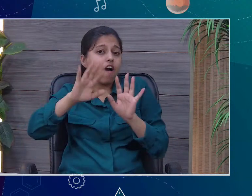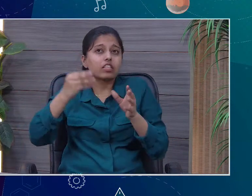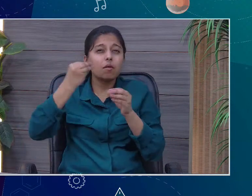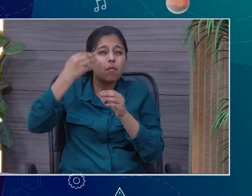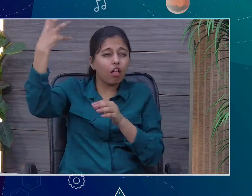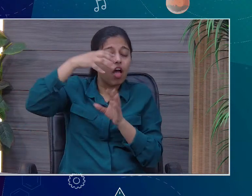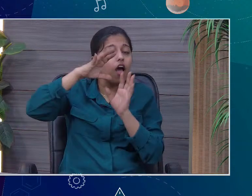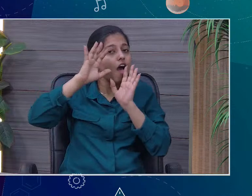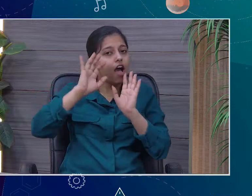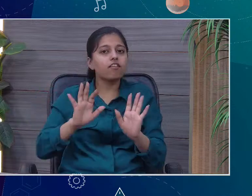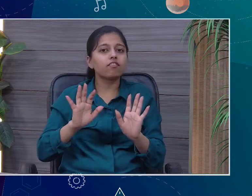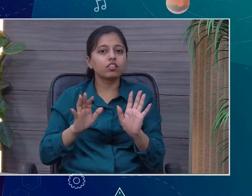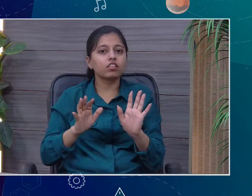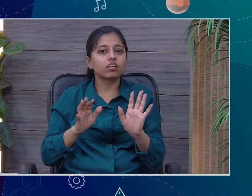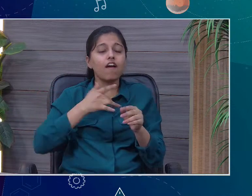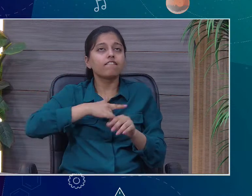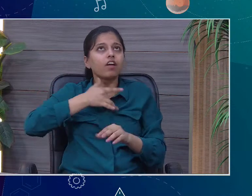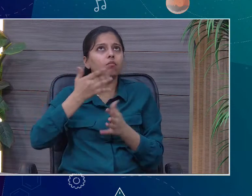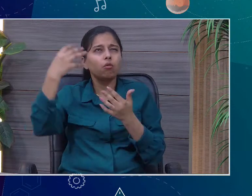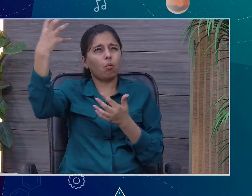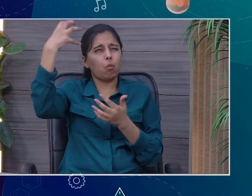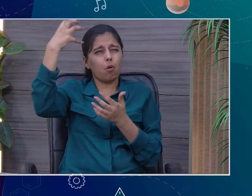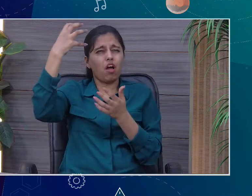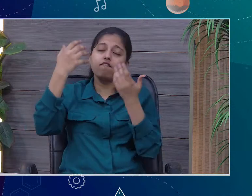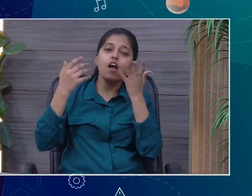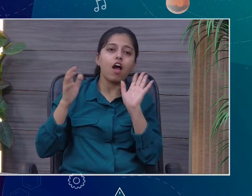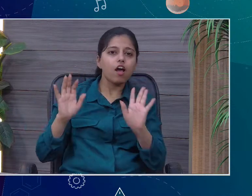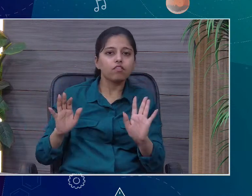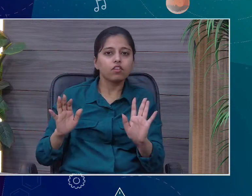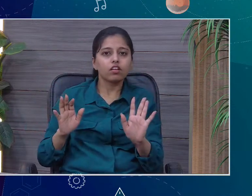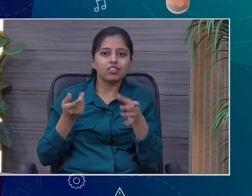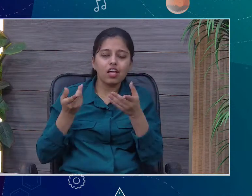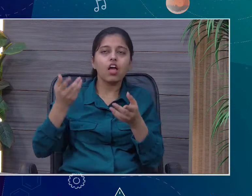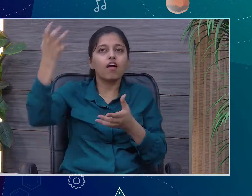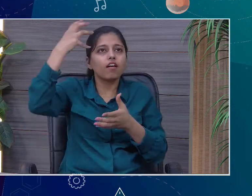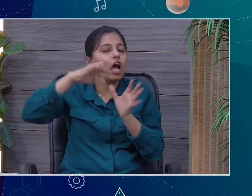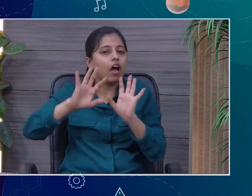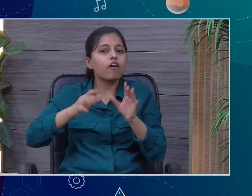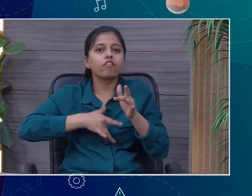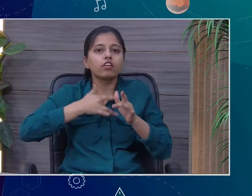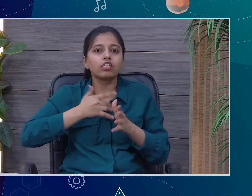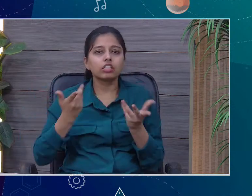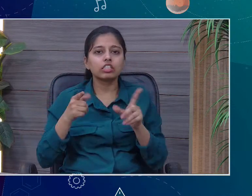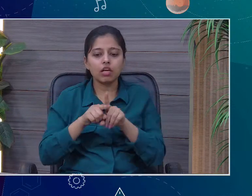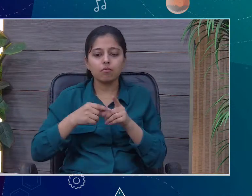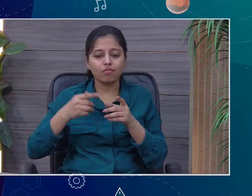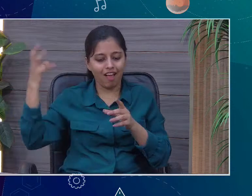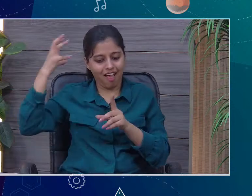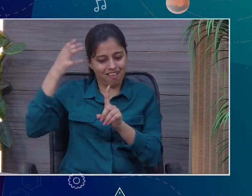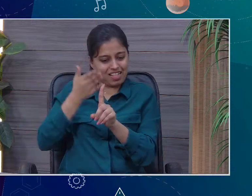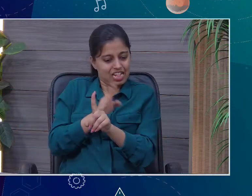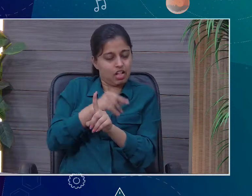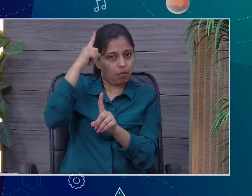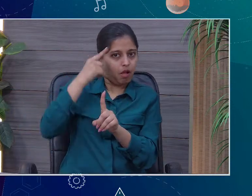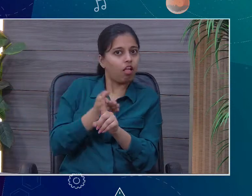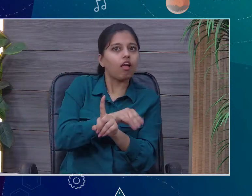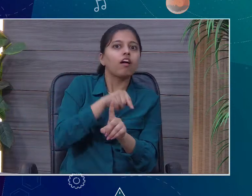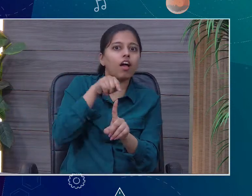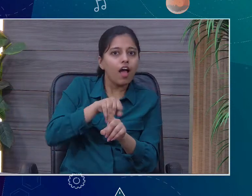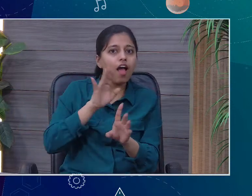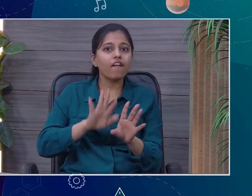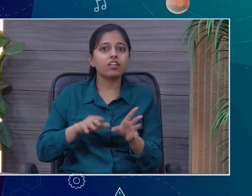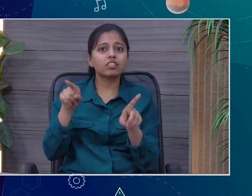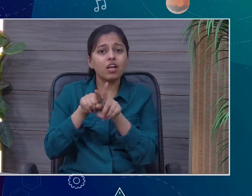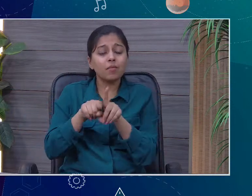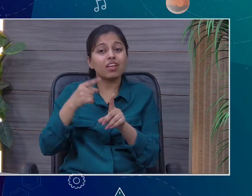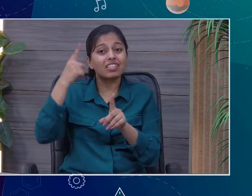light. They can feel it, and then they realize that okay, we are doing shadows over there. So that means shadow need to